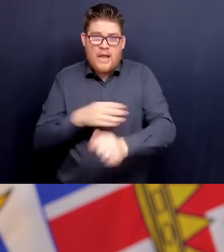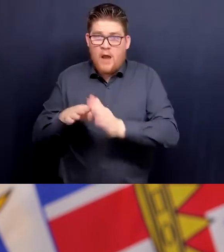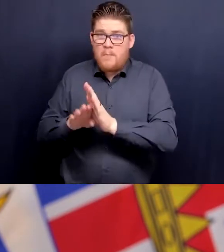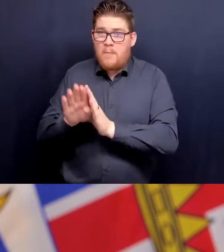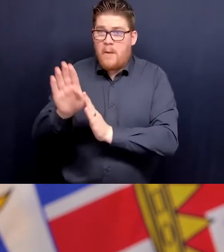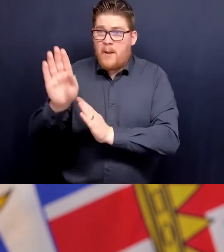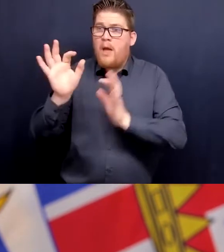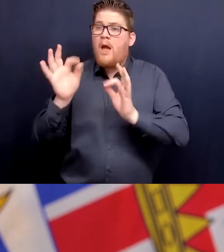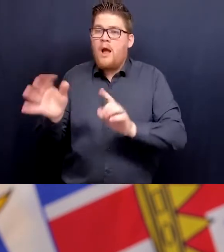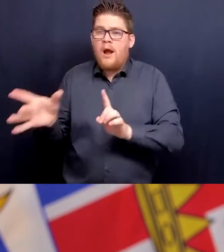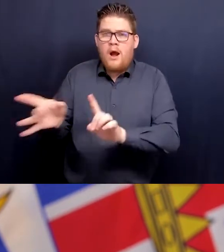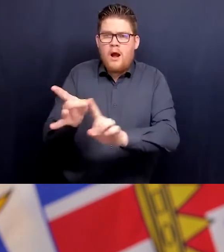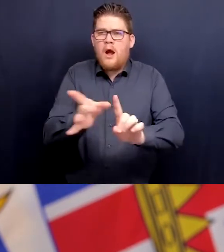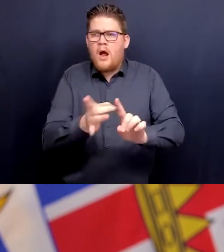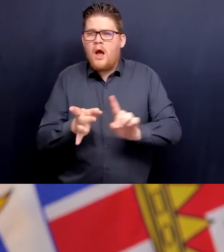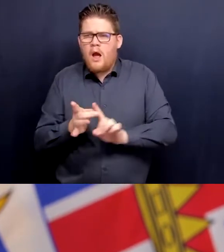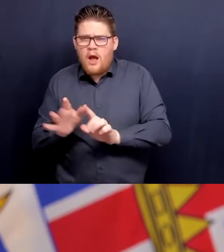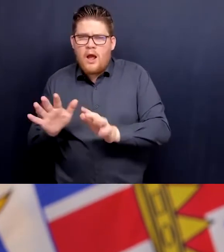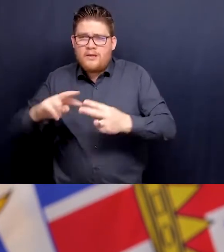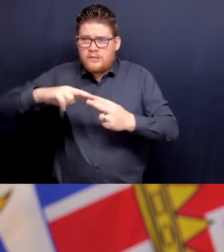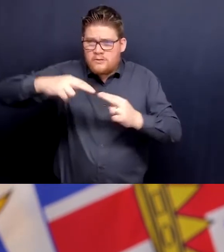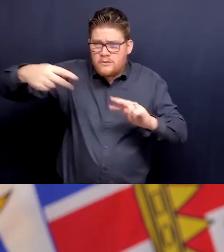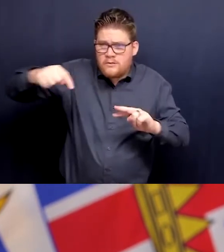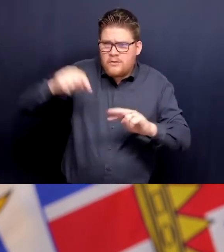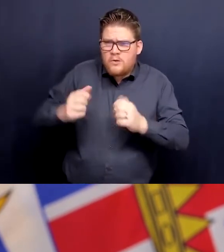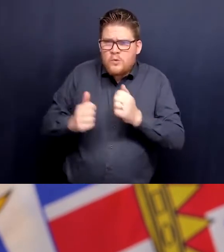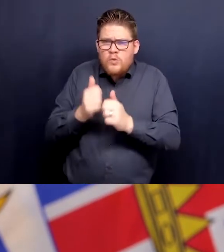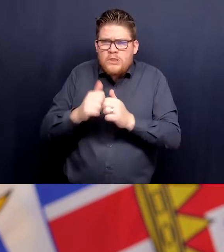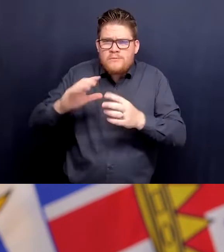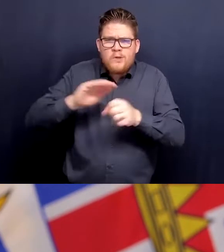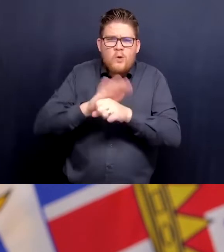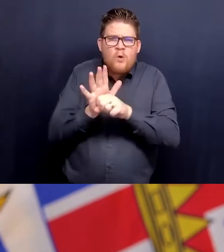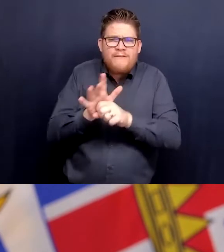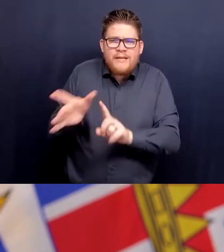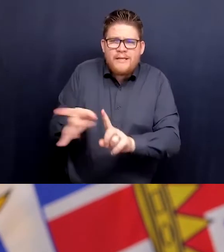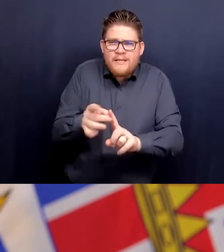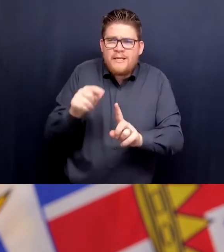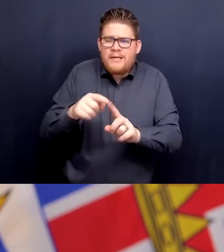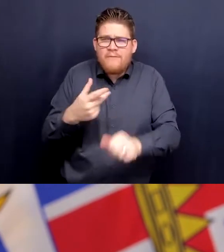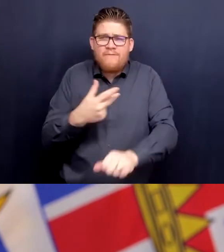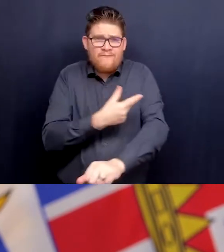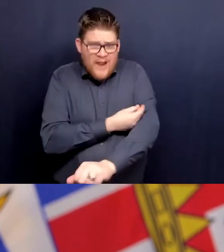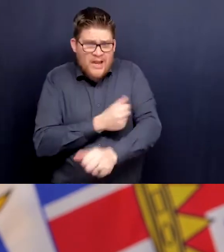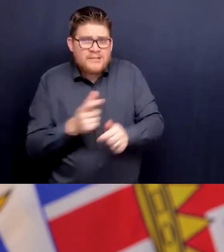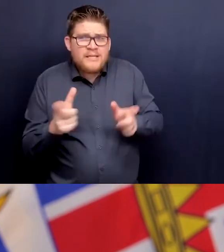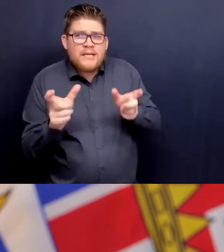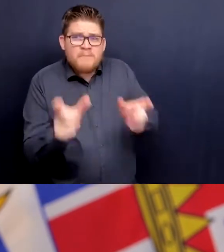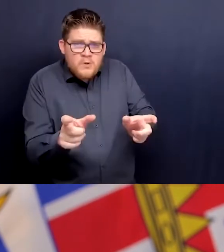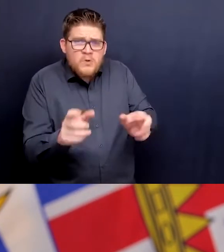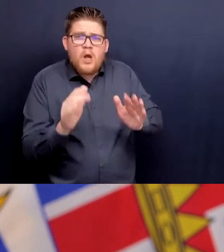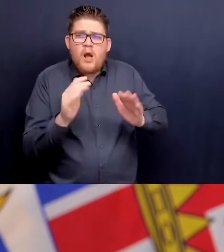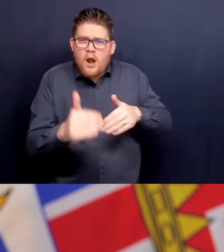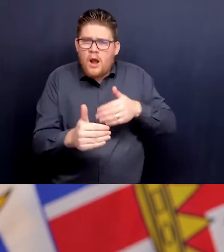we were dealing with at the time were the vaccination, the 2 doses was very protective for people, and we